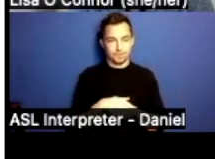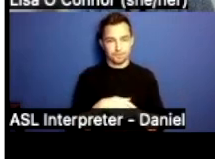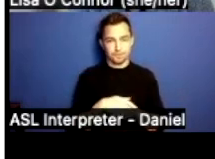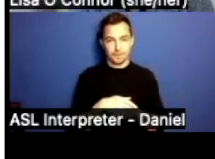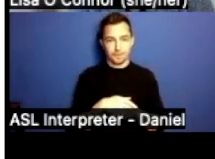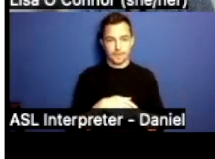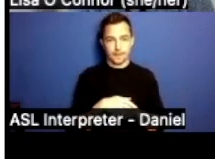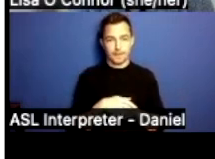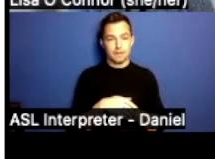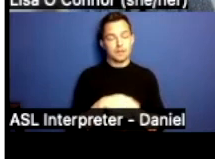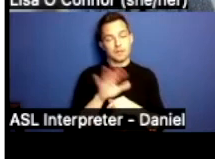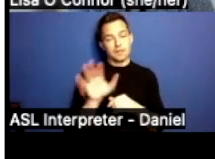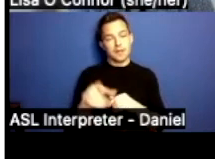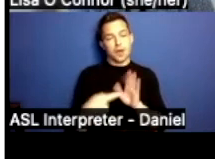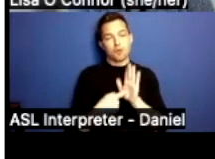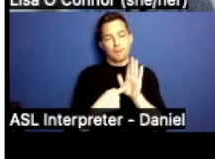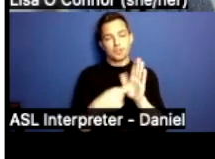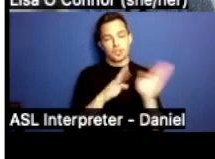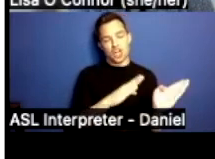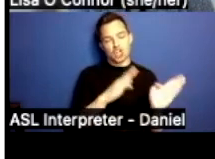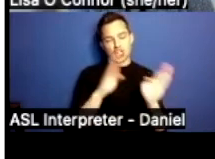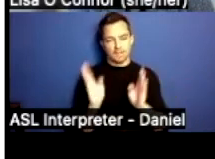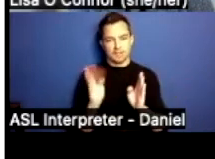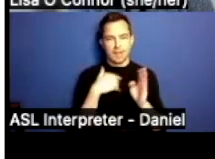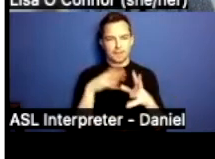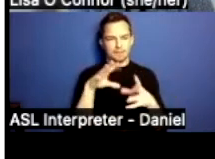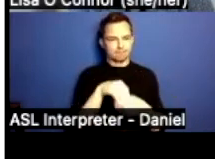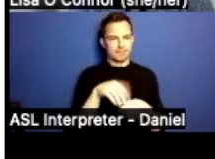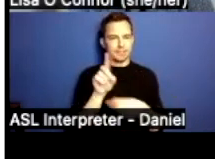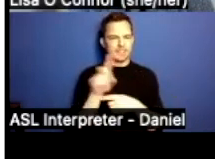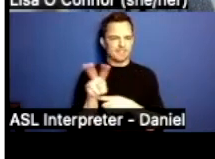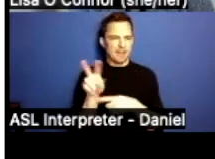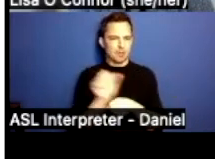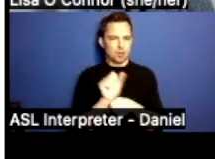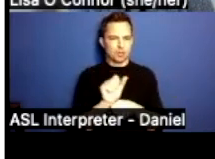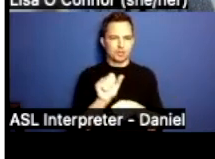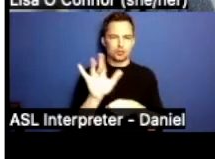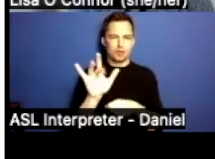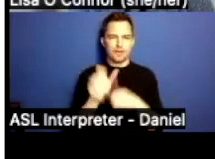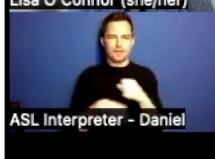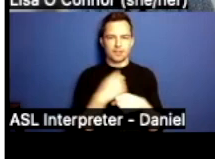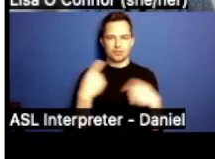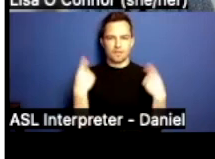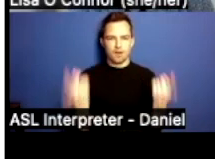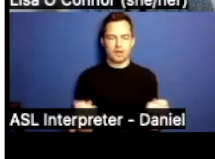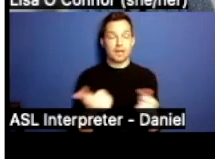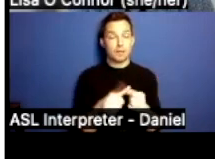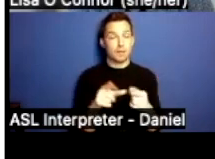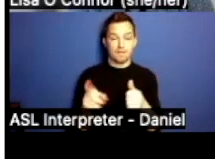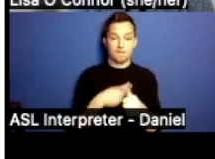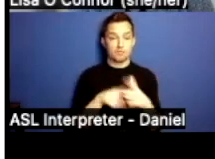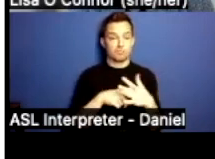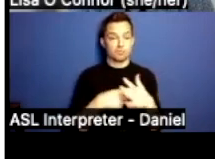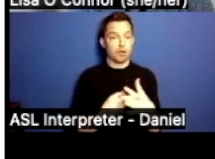It represents a shift. I've been doing domestic violence work, 20, 25 years now. And I can remember when I started and